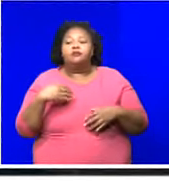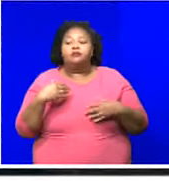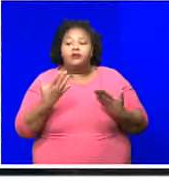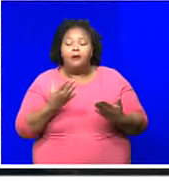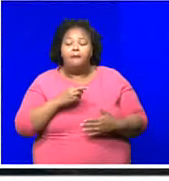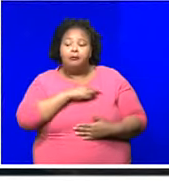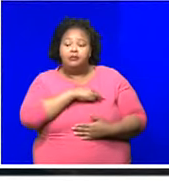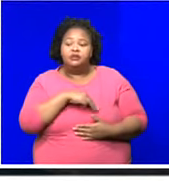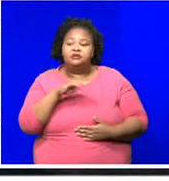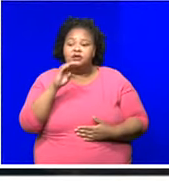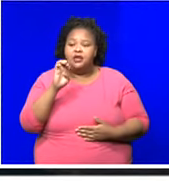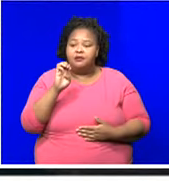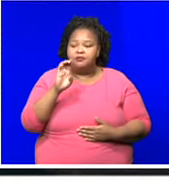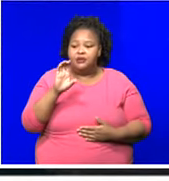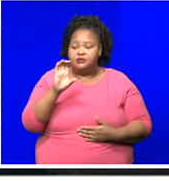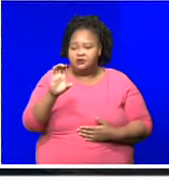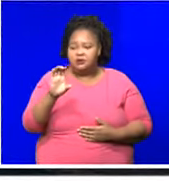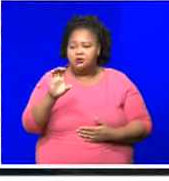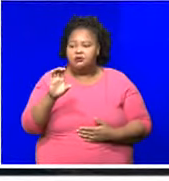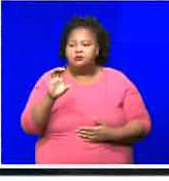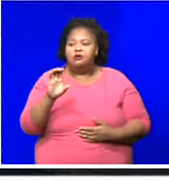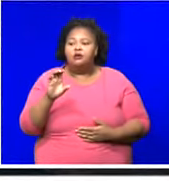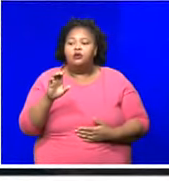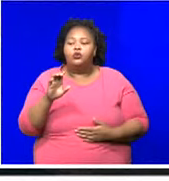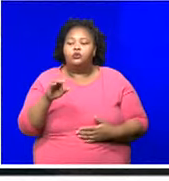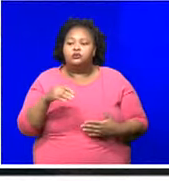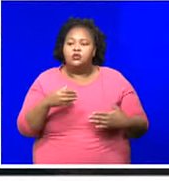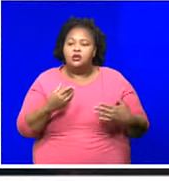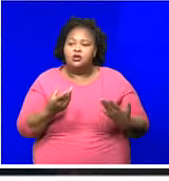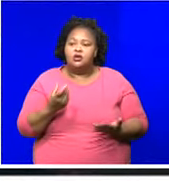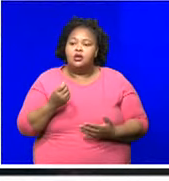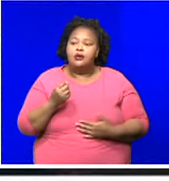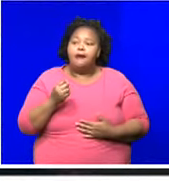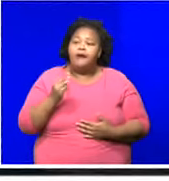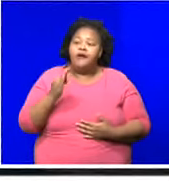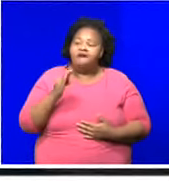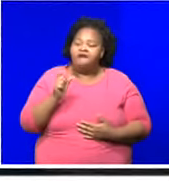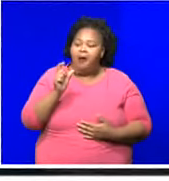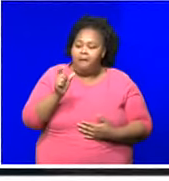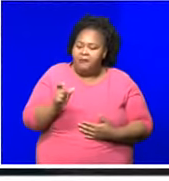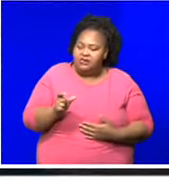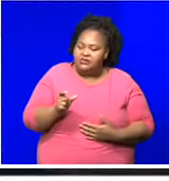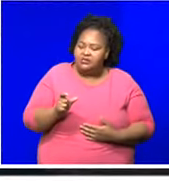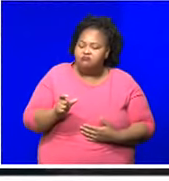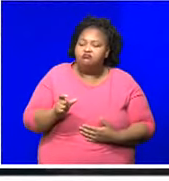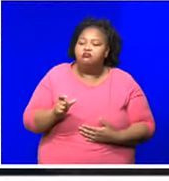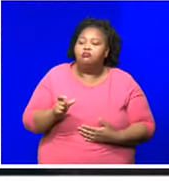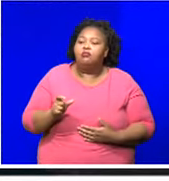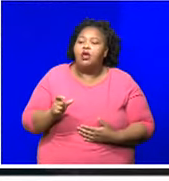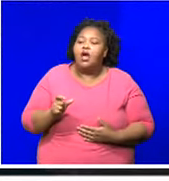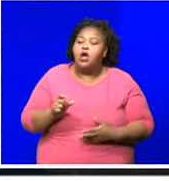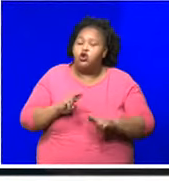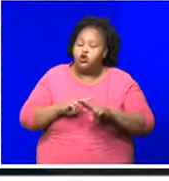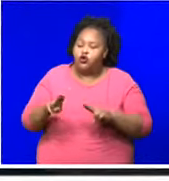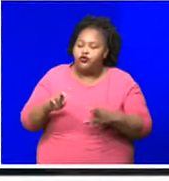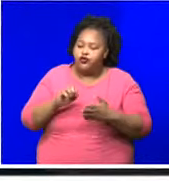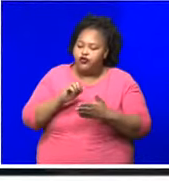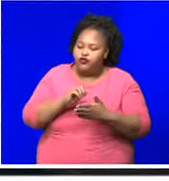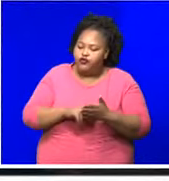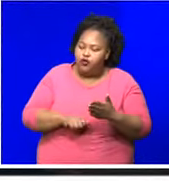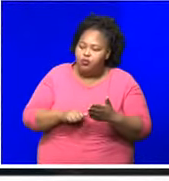a proof must be shown to avoid voters being bought. The civic and voter education was at Shiselweni 1 over the weekend.